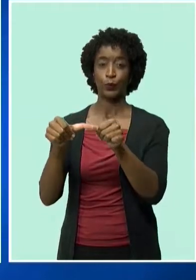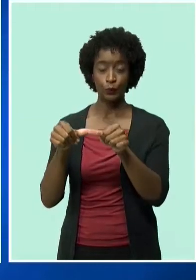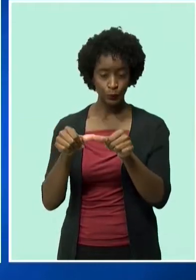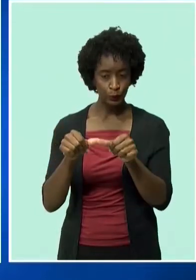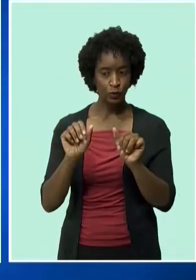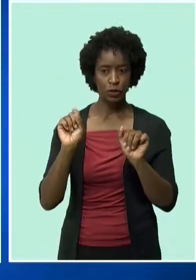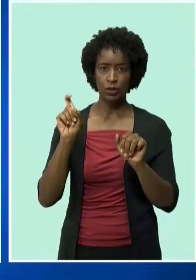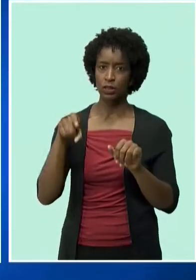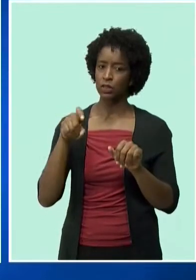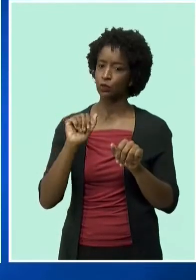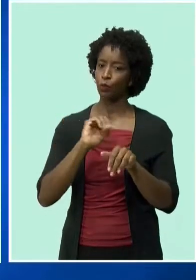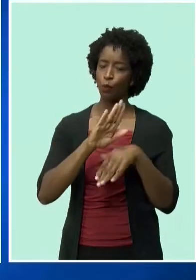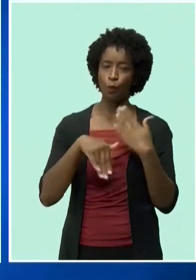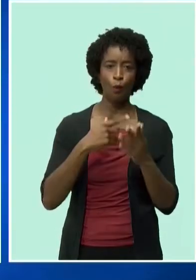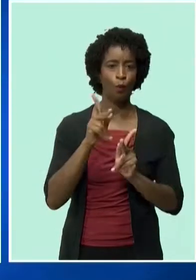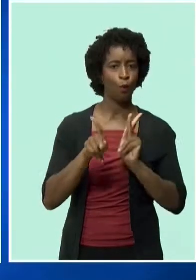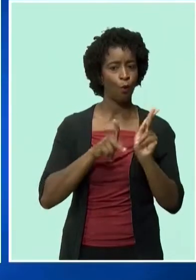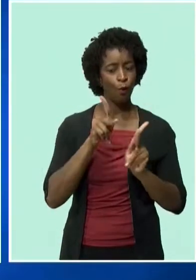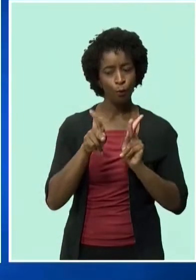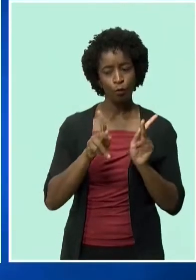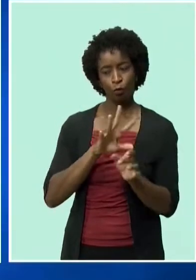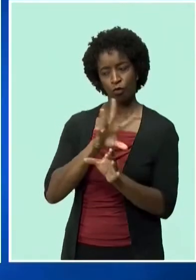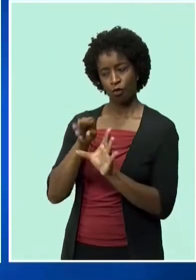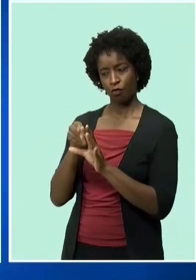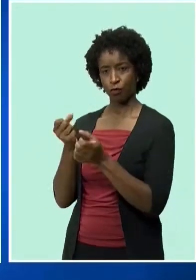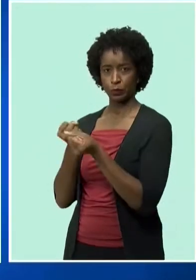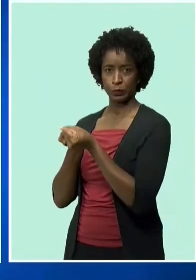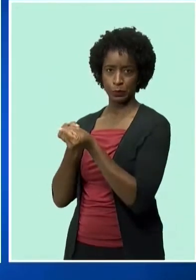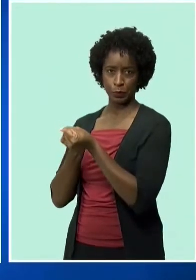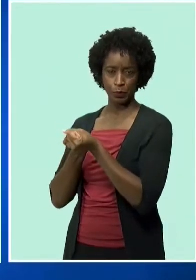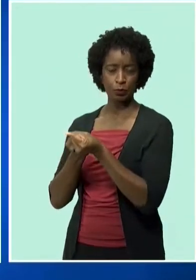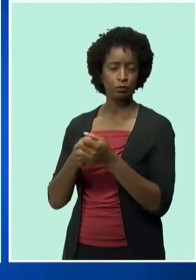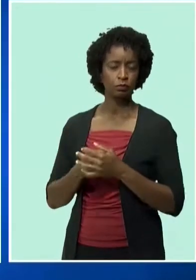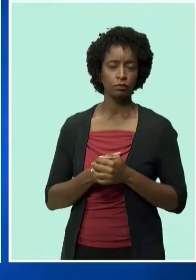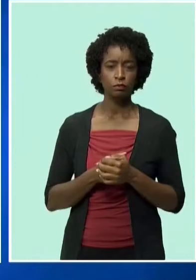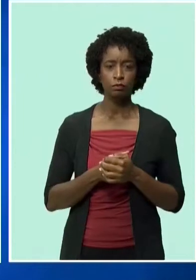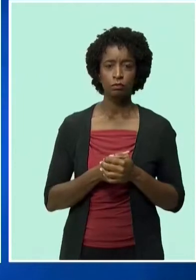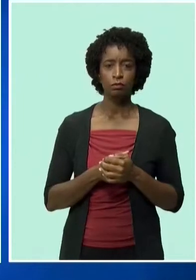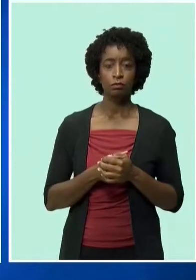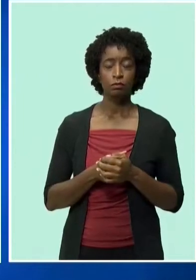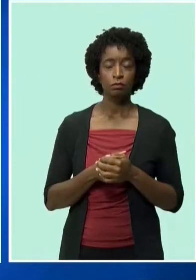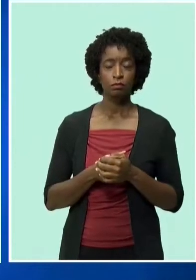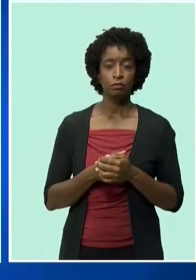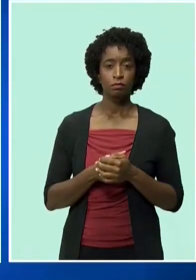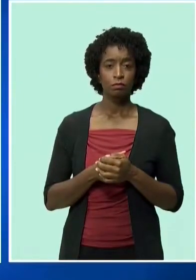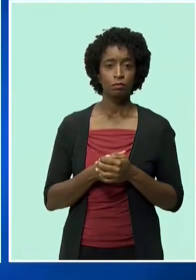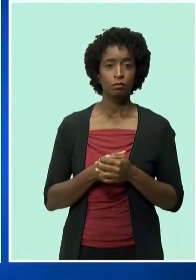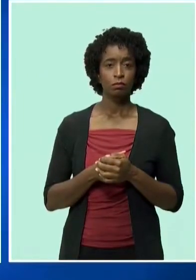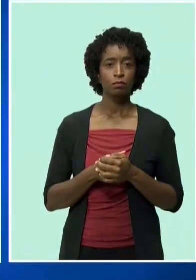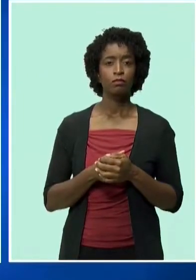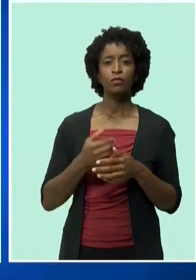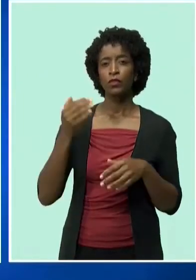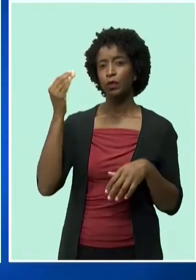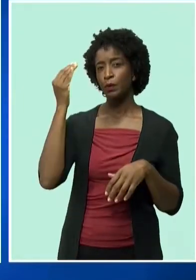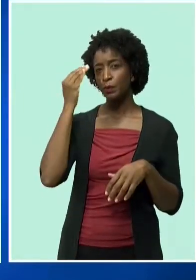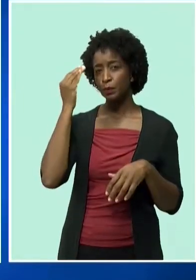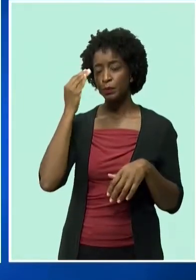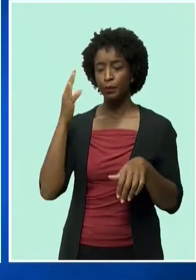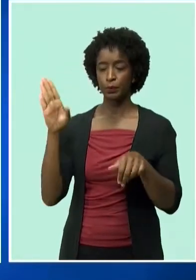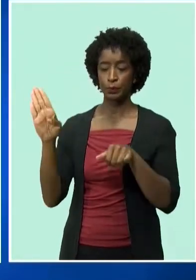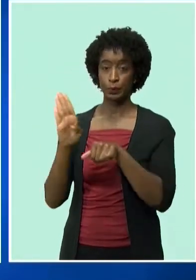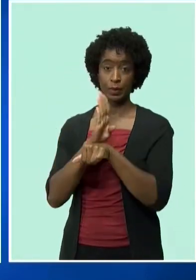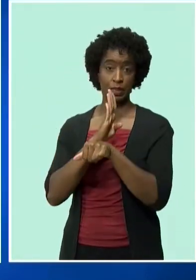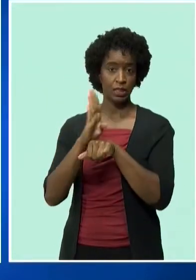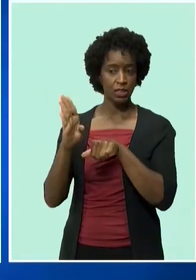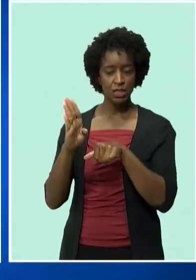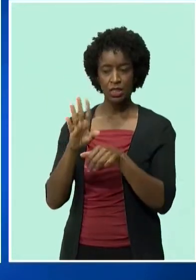He stressed he has confidence in the members of the business community. There's simply too much talent in the global business sector in Barbados for